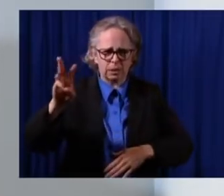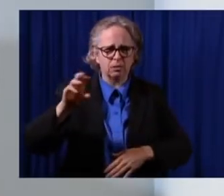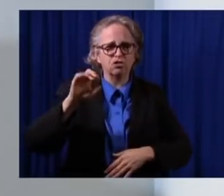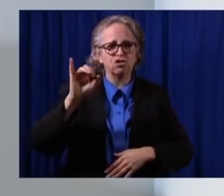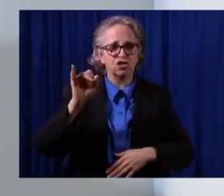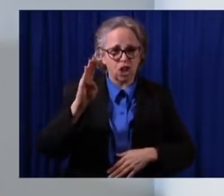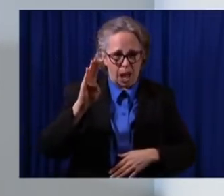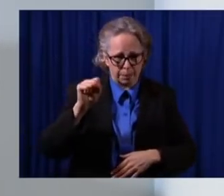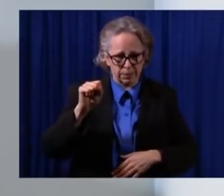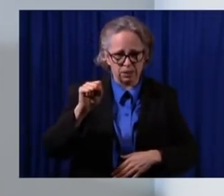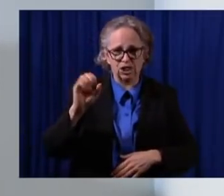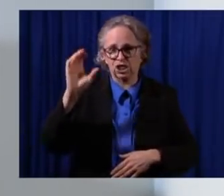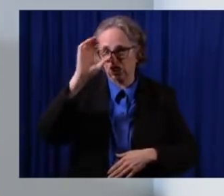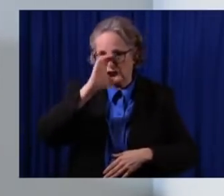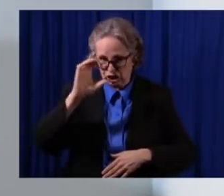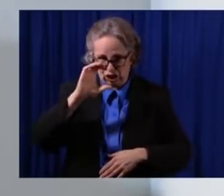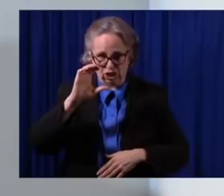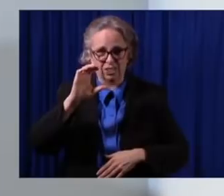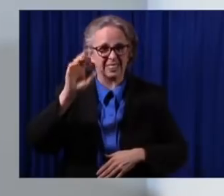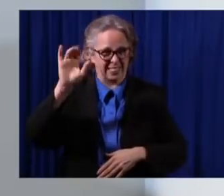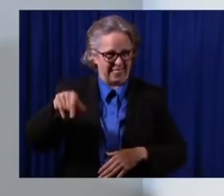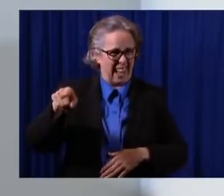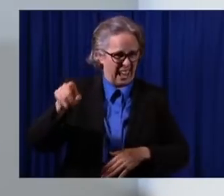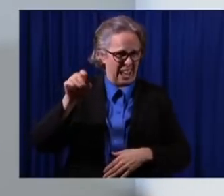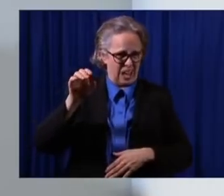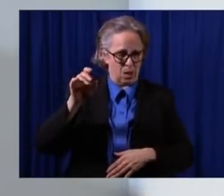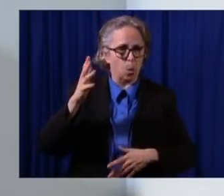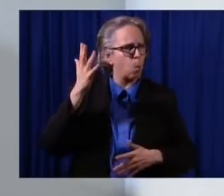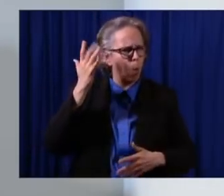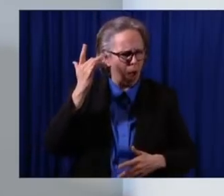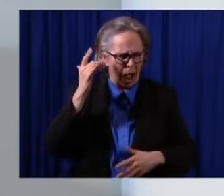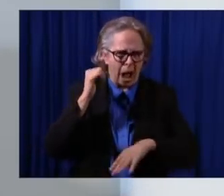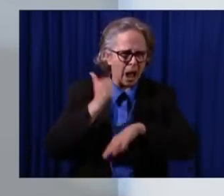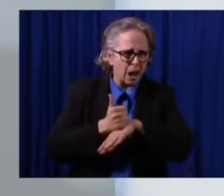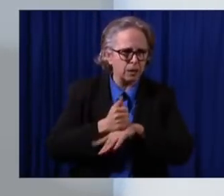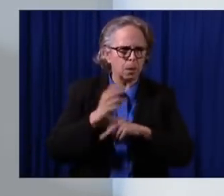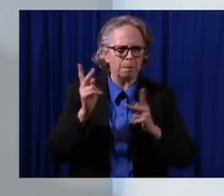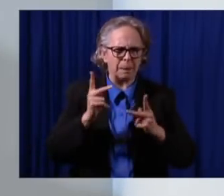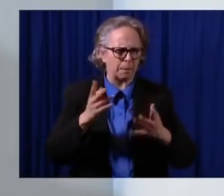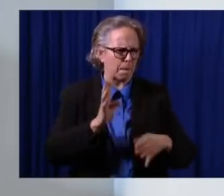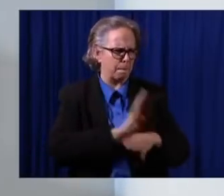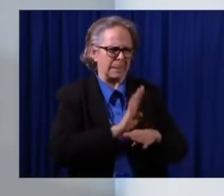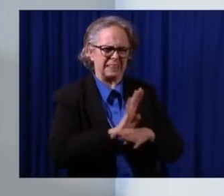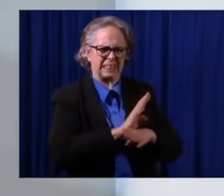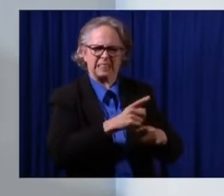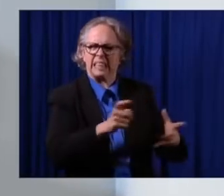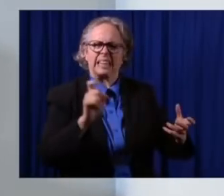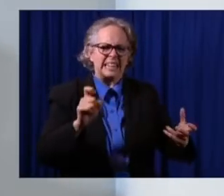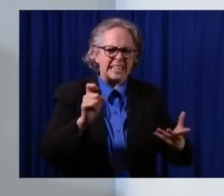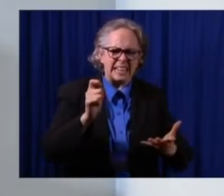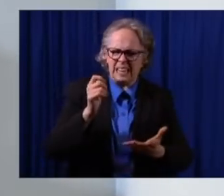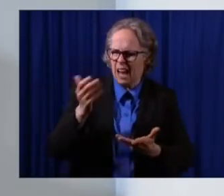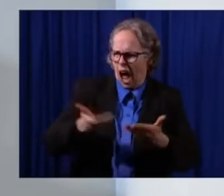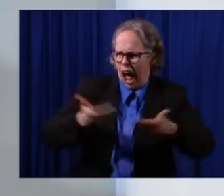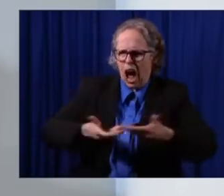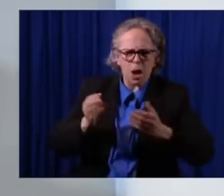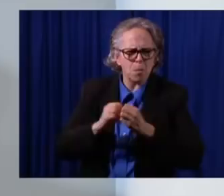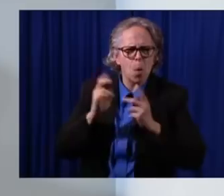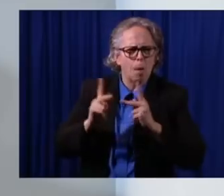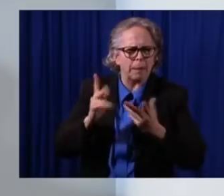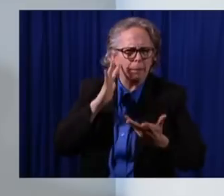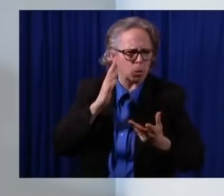coronavirus.ohio.gov/job search, because we had essential businesses that were really in the healthcare space and the food supply chain that really needed